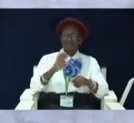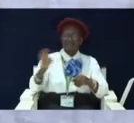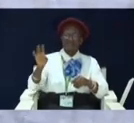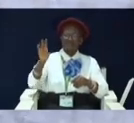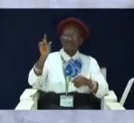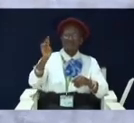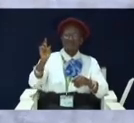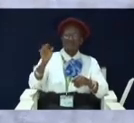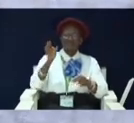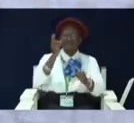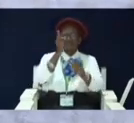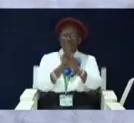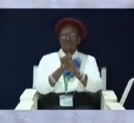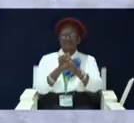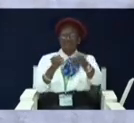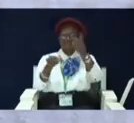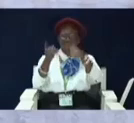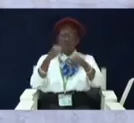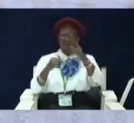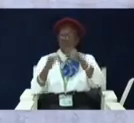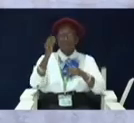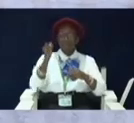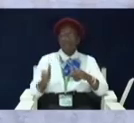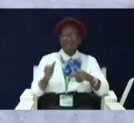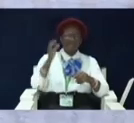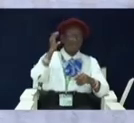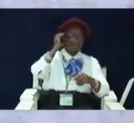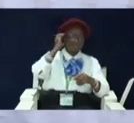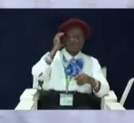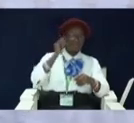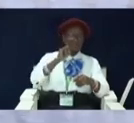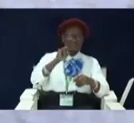Romans 10:17 faith comes by hearing,